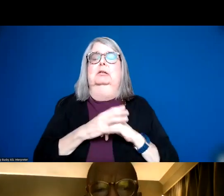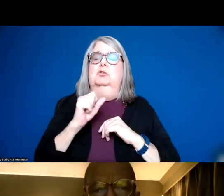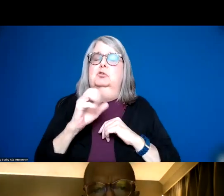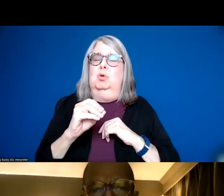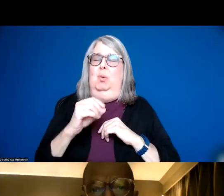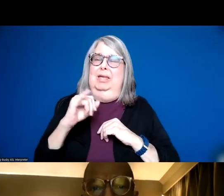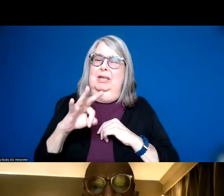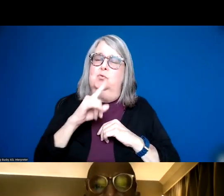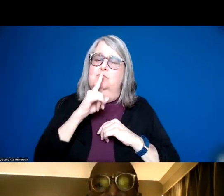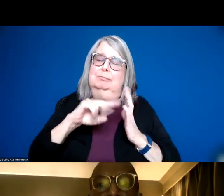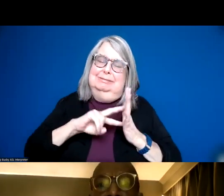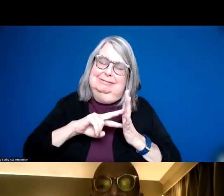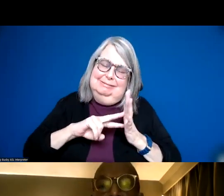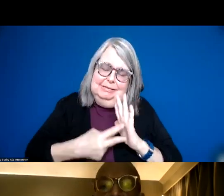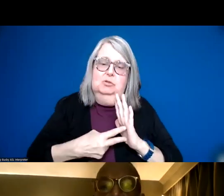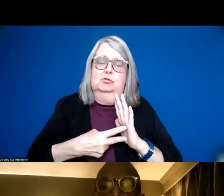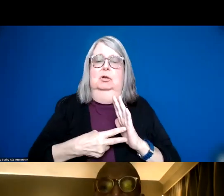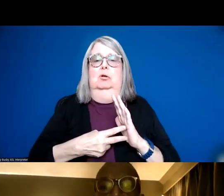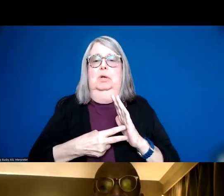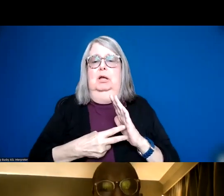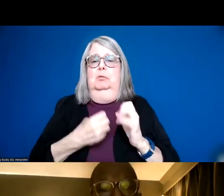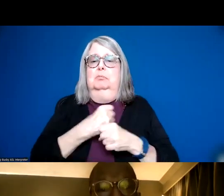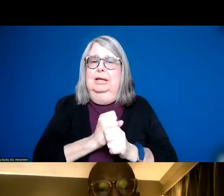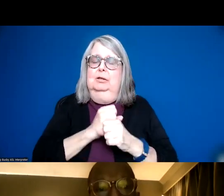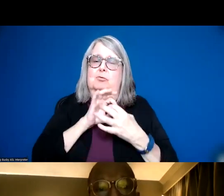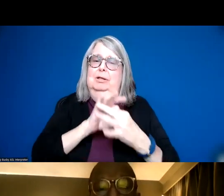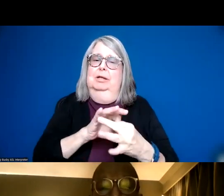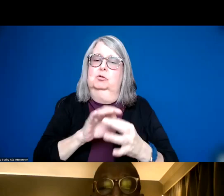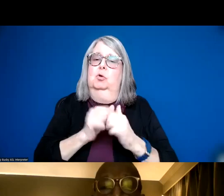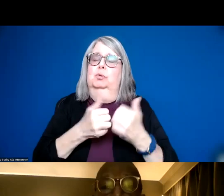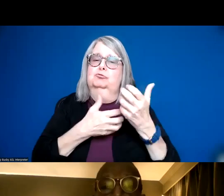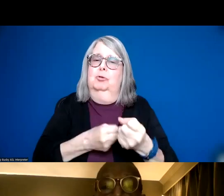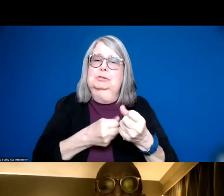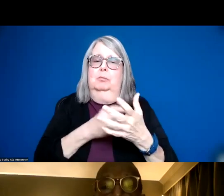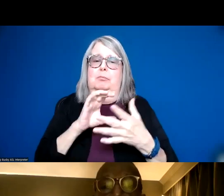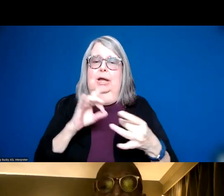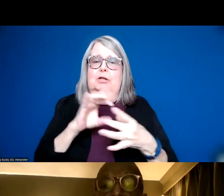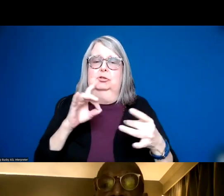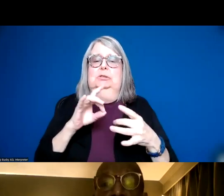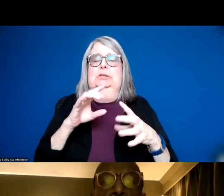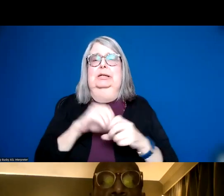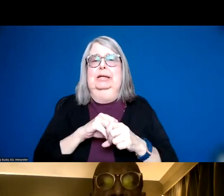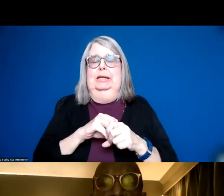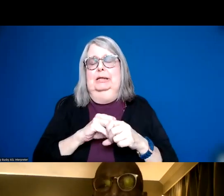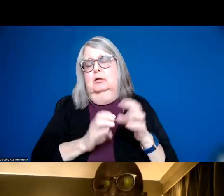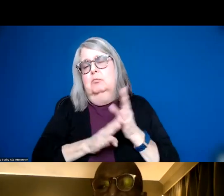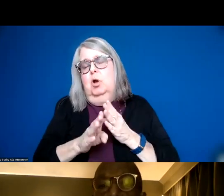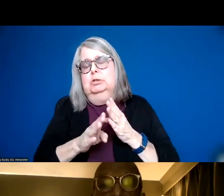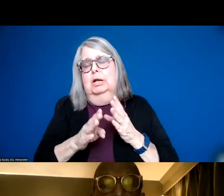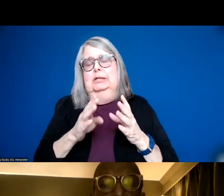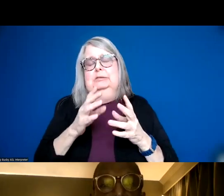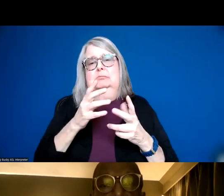be intentional about building relationships with trusted messengers in historically marginalized communities, there is a role for